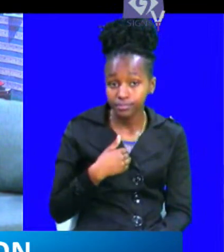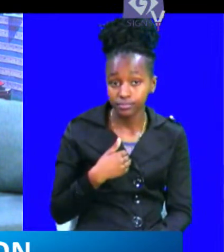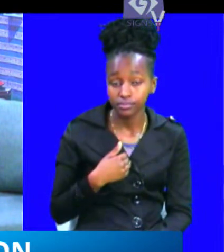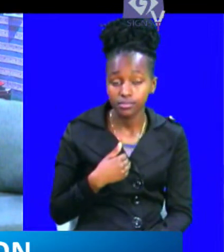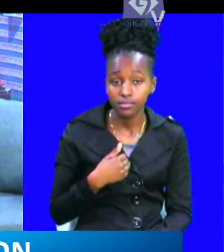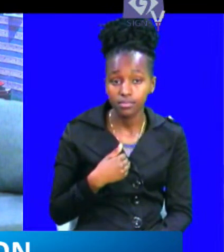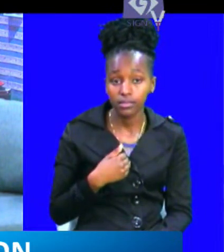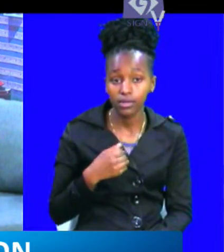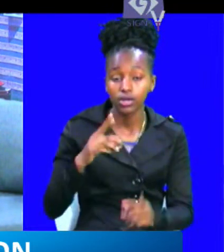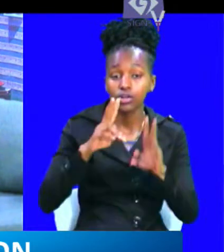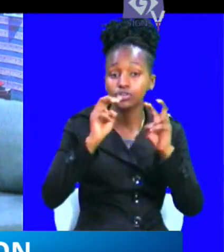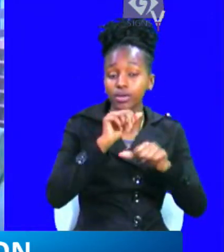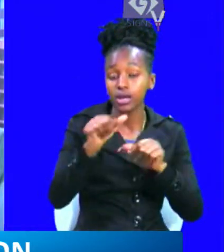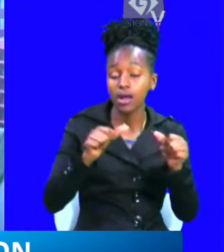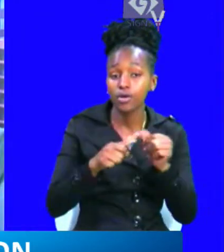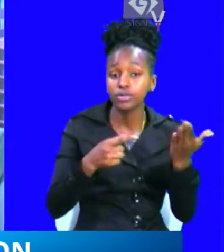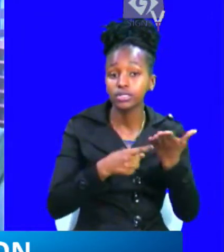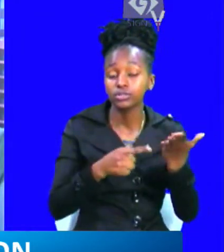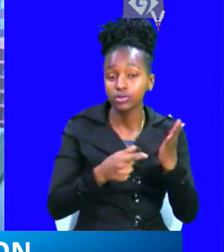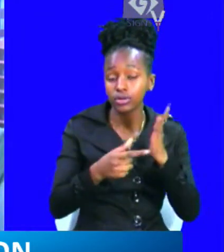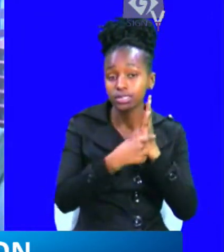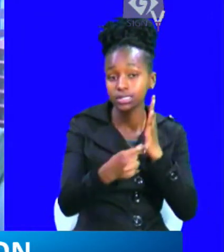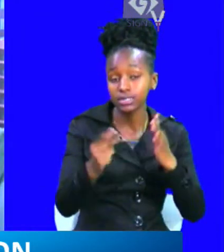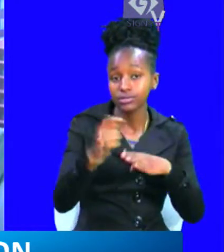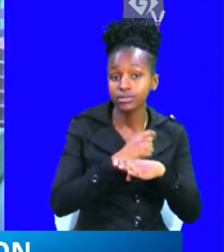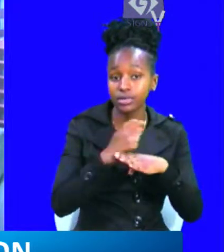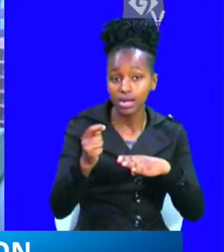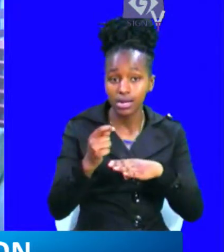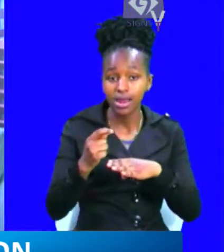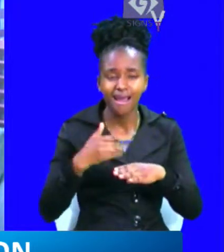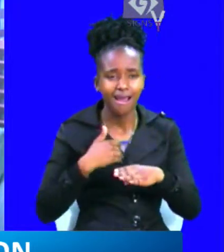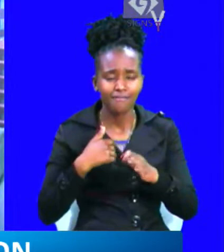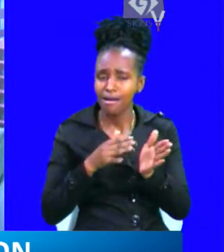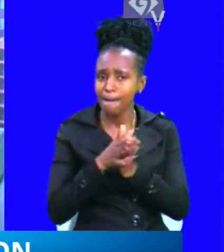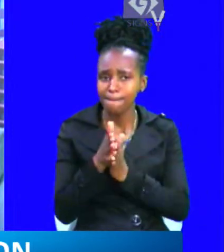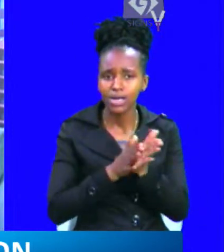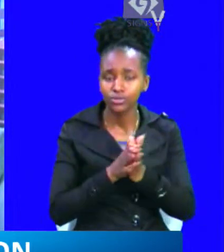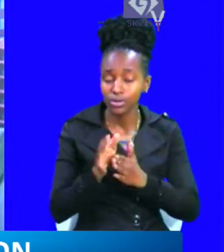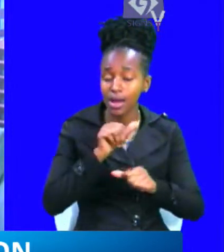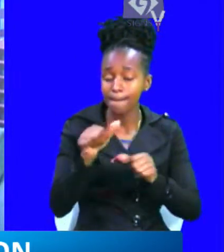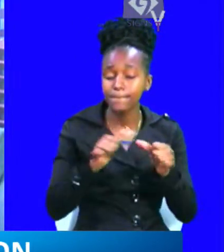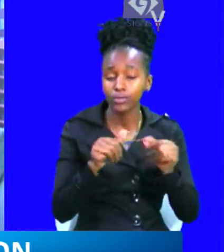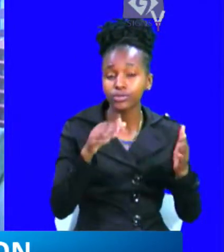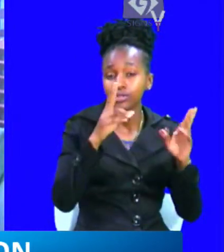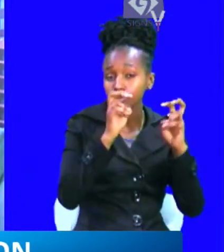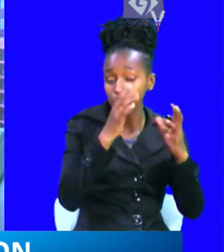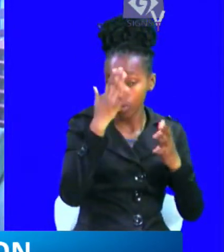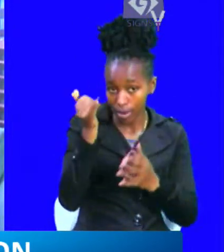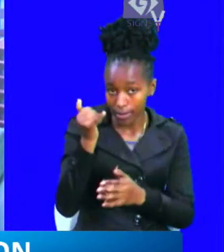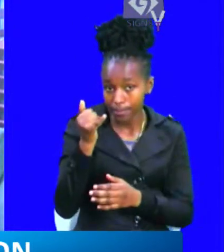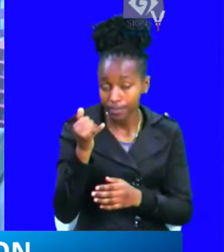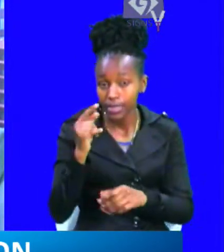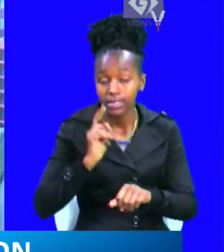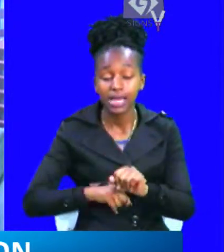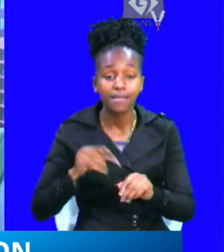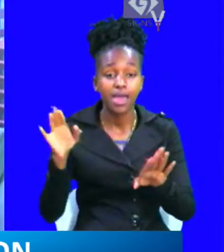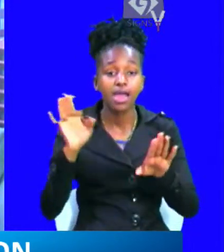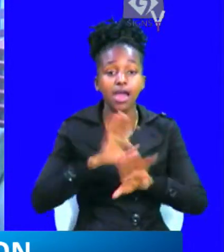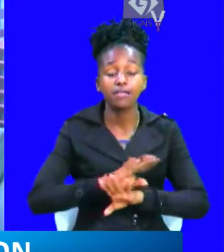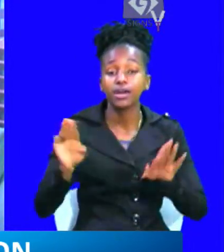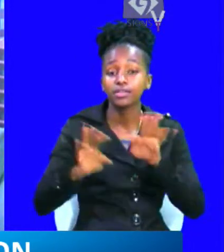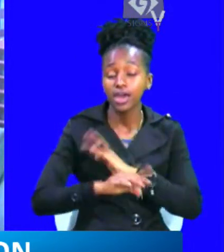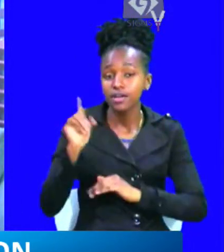to the digital skills training, I'm very passionate about that because the end game is for these people to